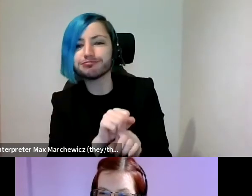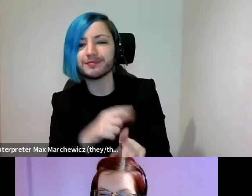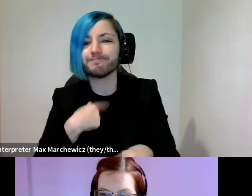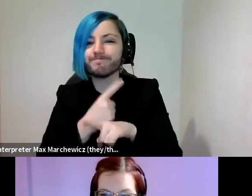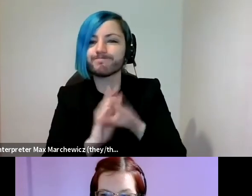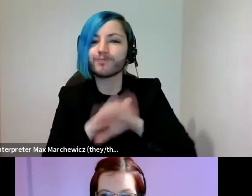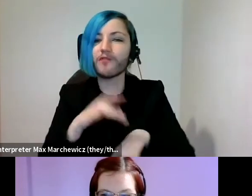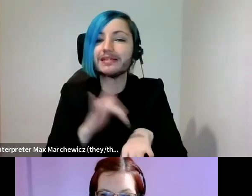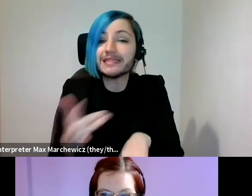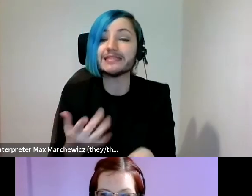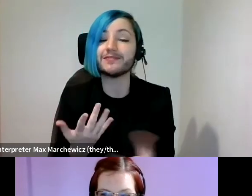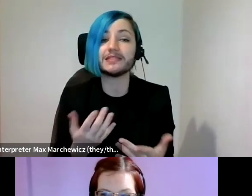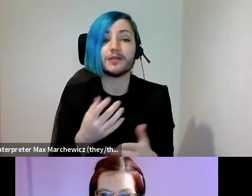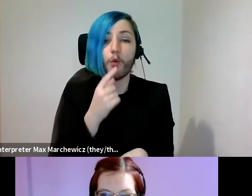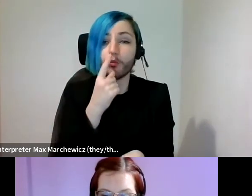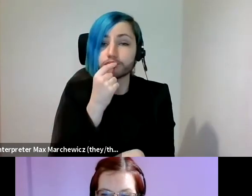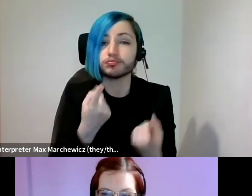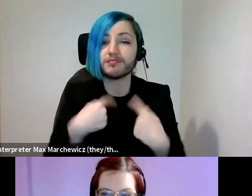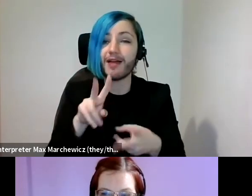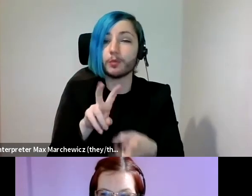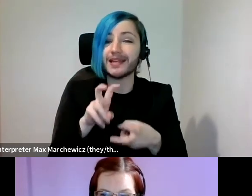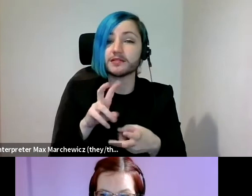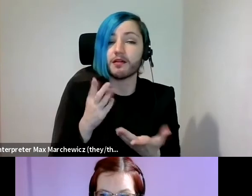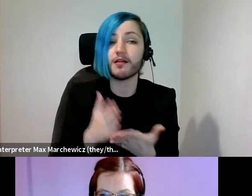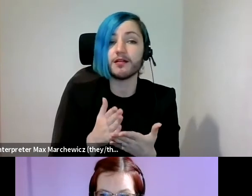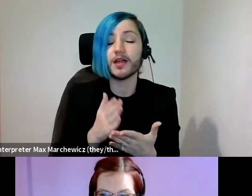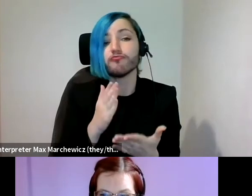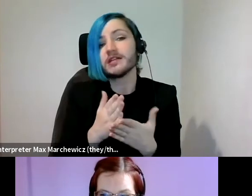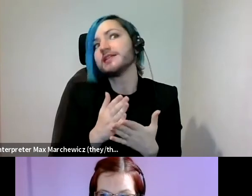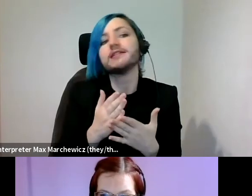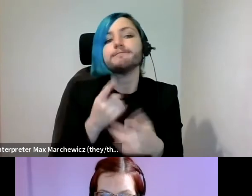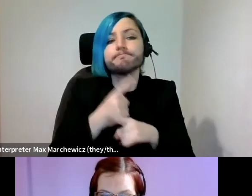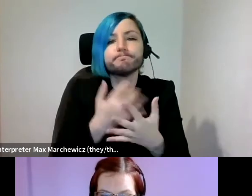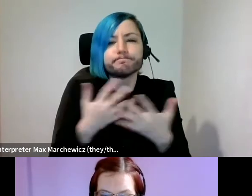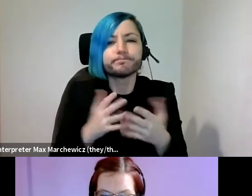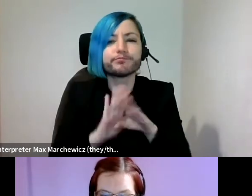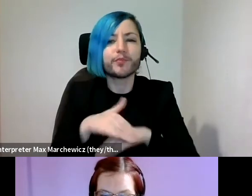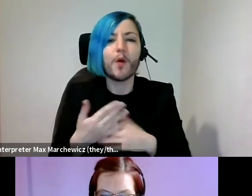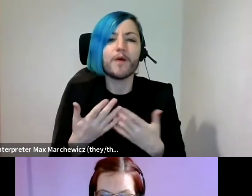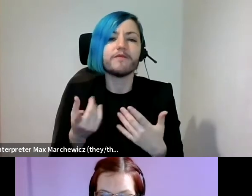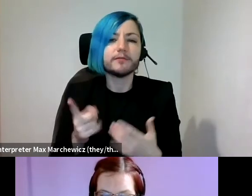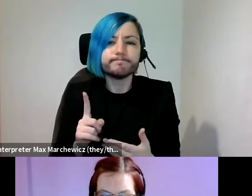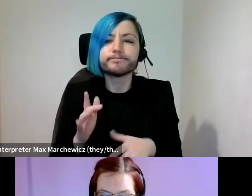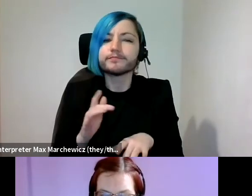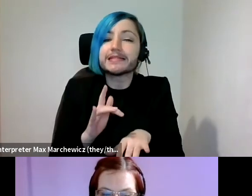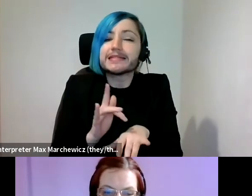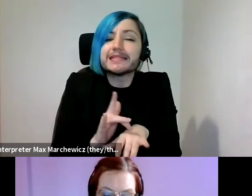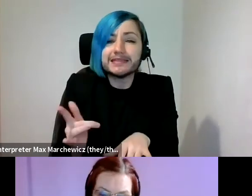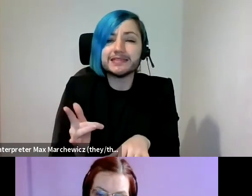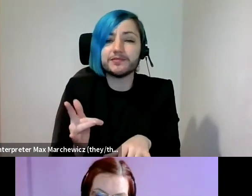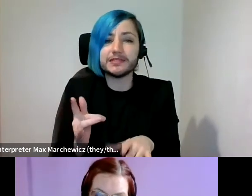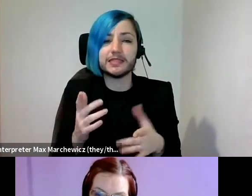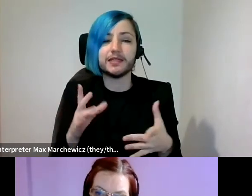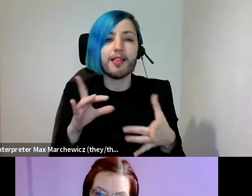sensitivity and the capabilities of our observatories, it actually often talks about the sensitivity in terms of